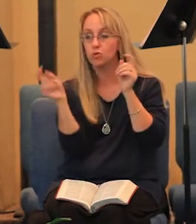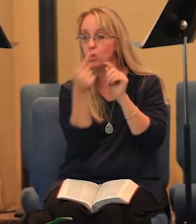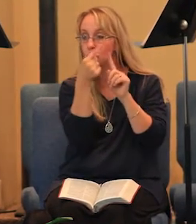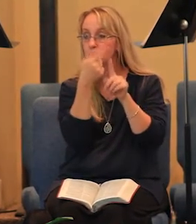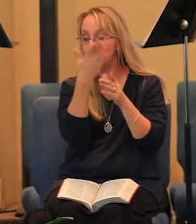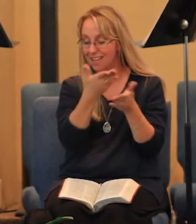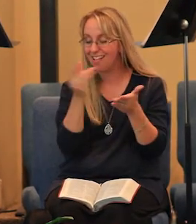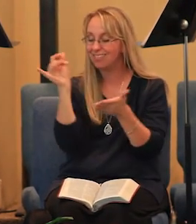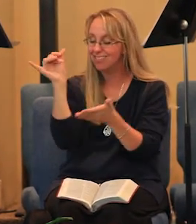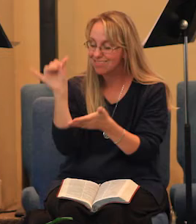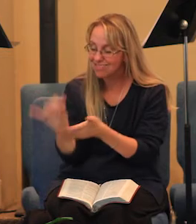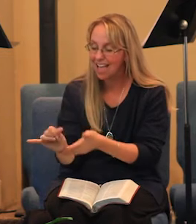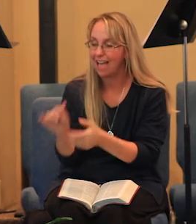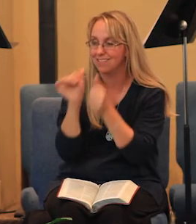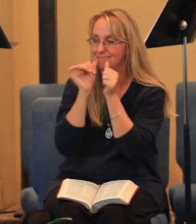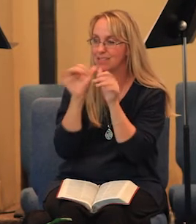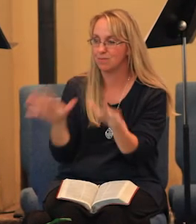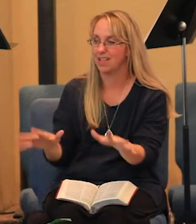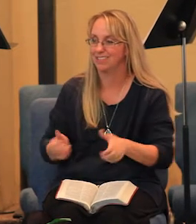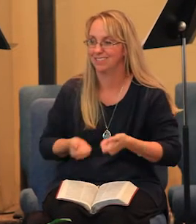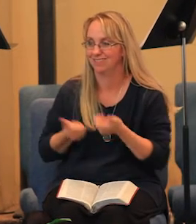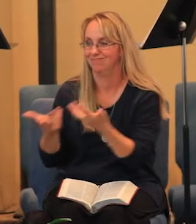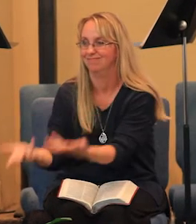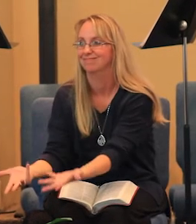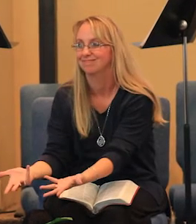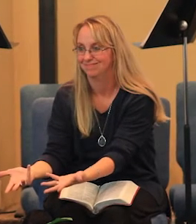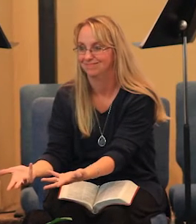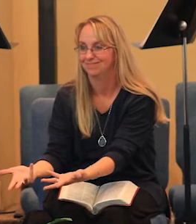to me, and that is the blessing.